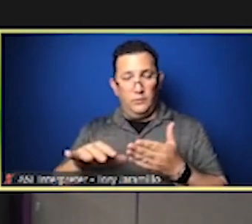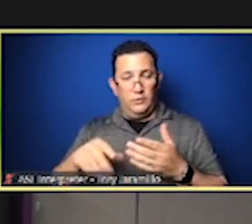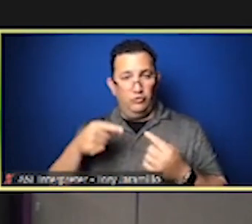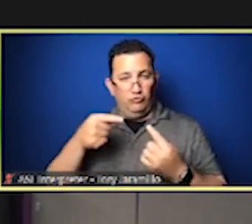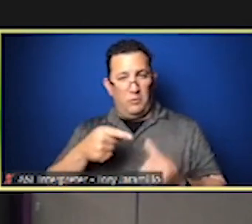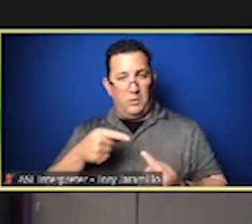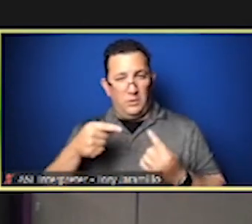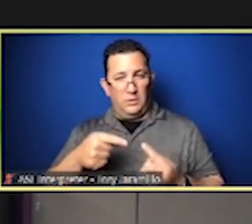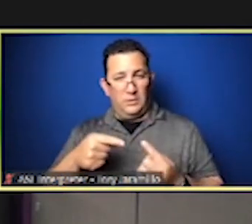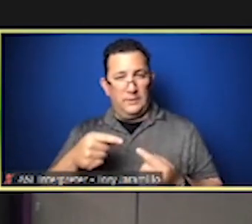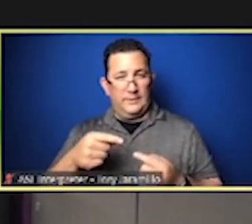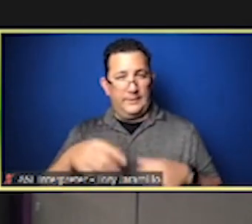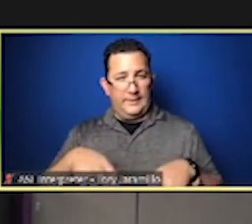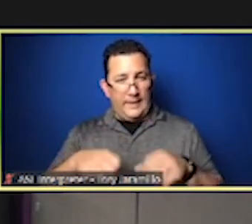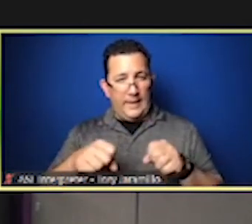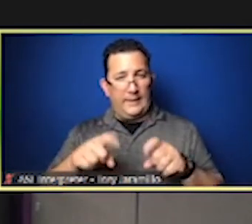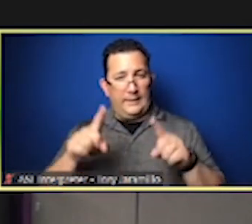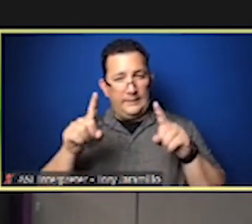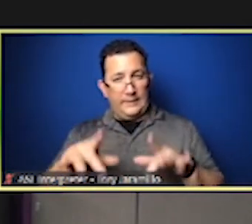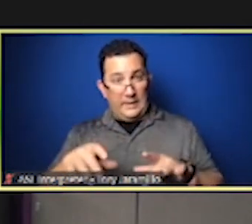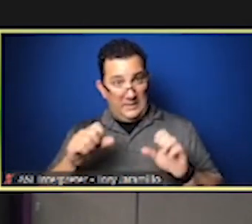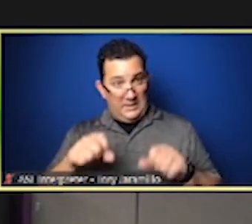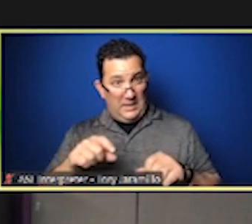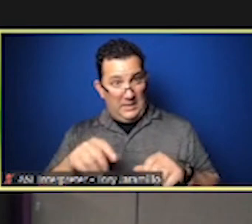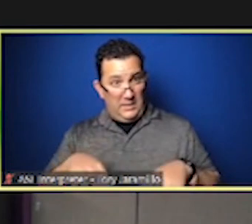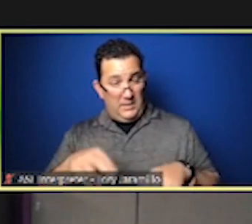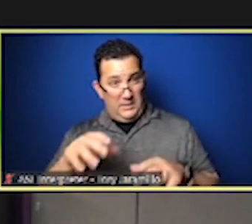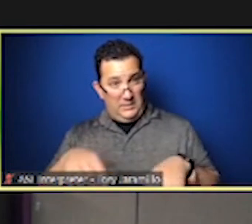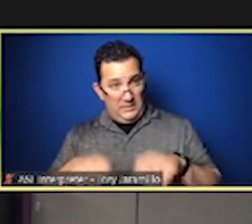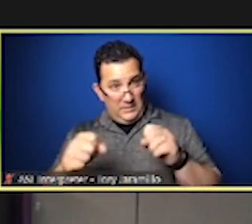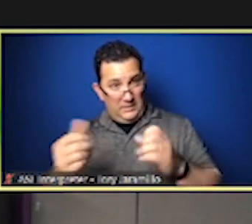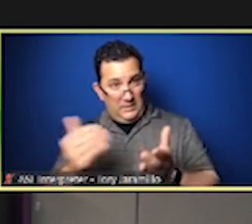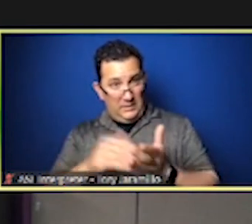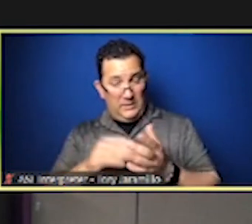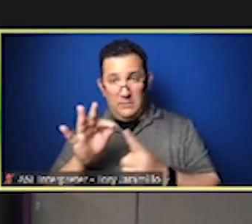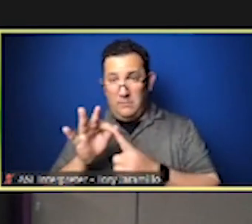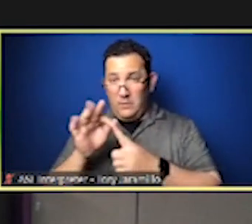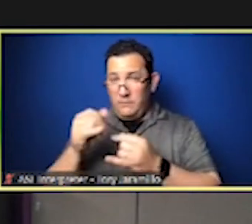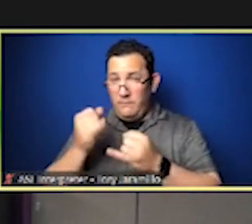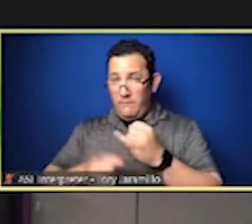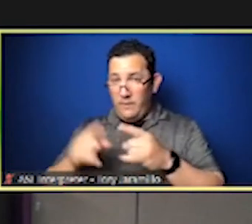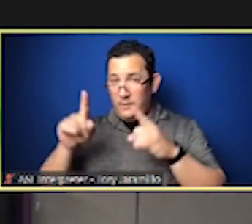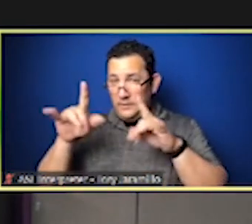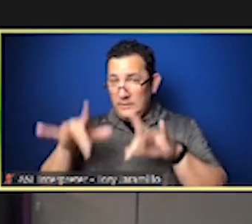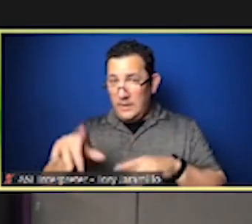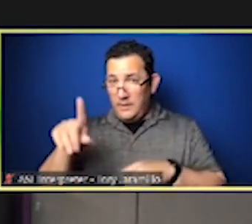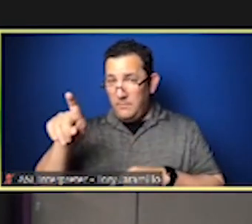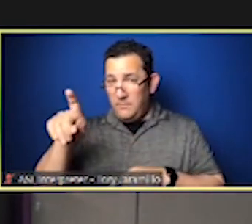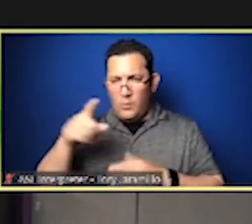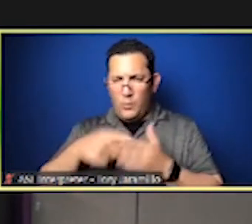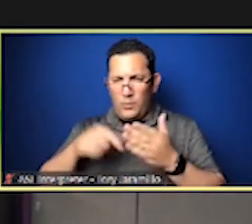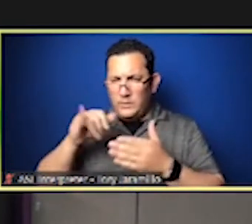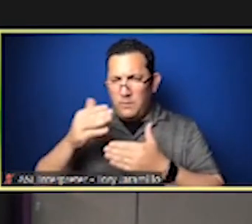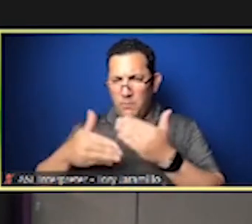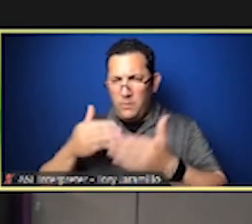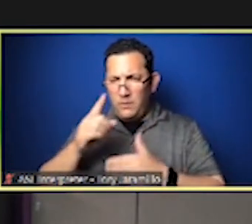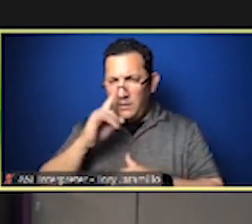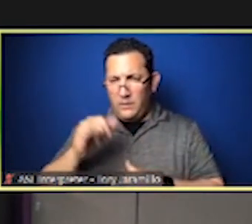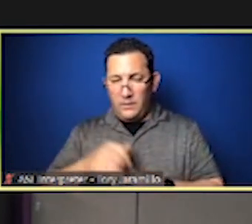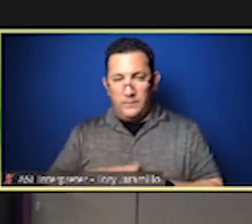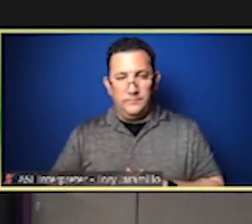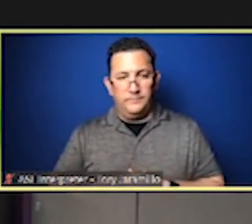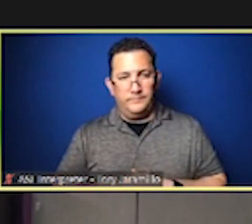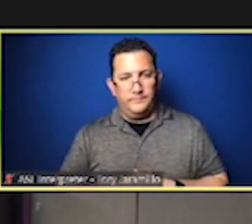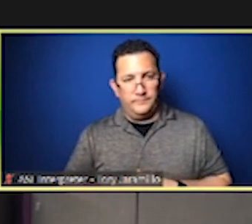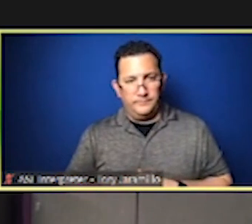and with taking a test, can they retake it, especially a final exam? And what does that process look like? Yeah,